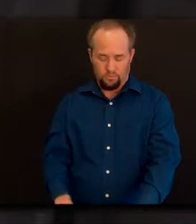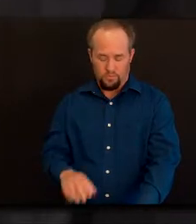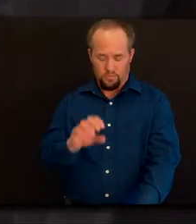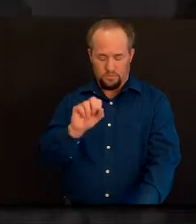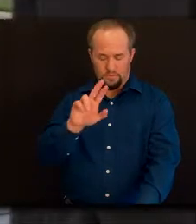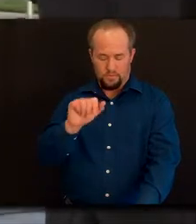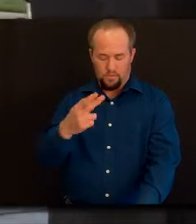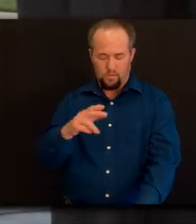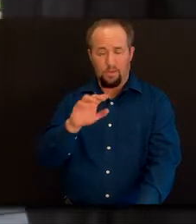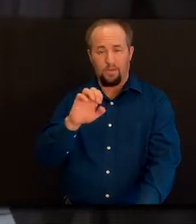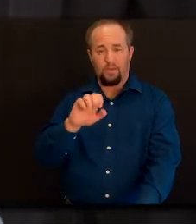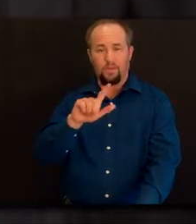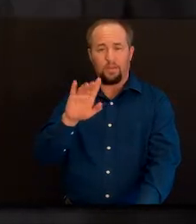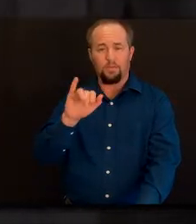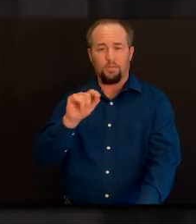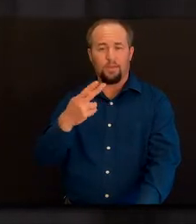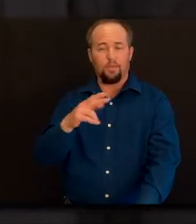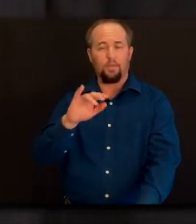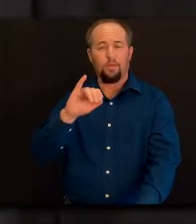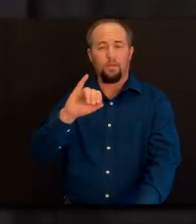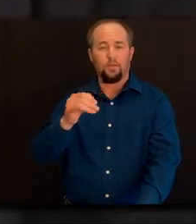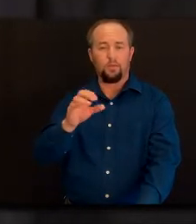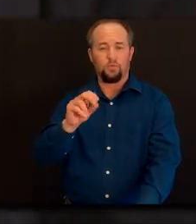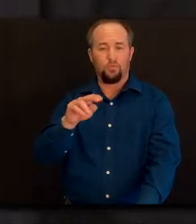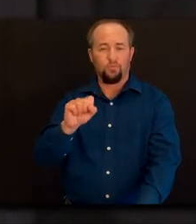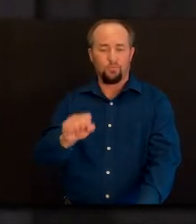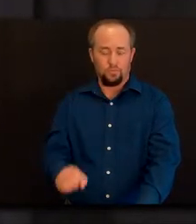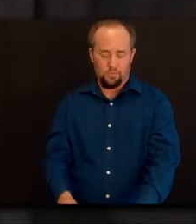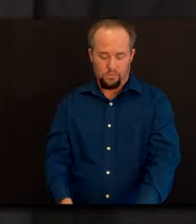Sarah Elizabeth Jones.